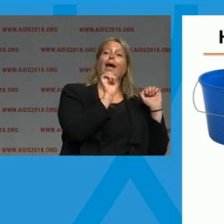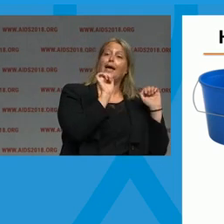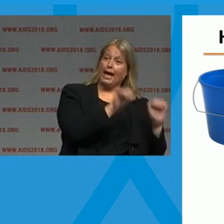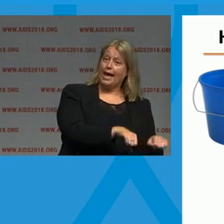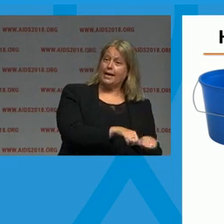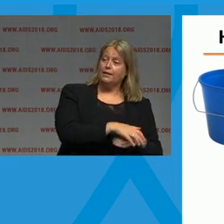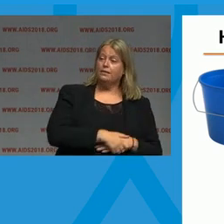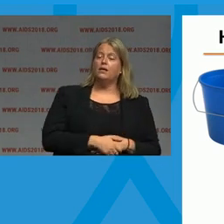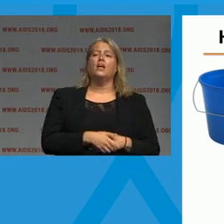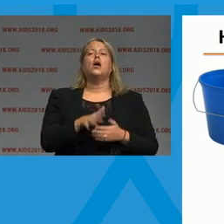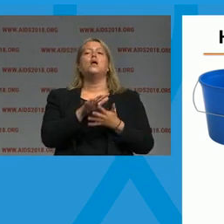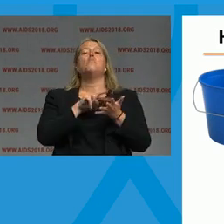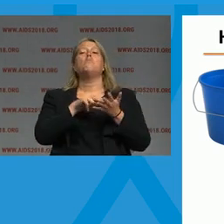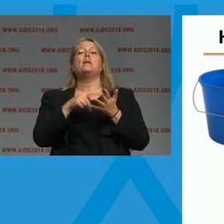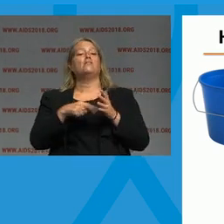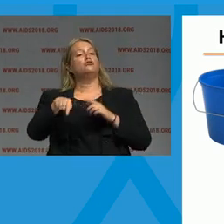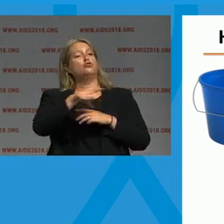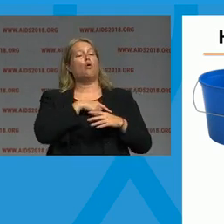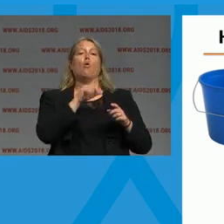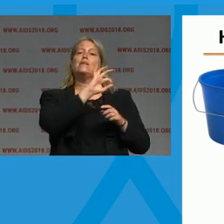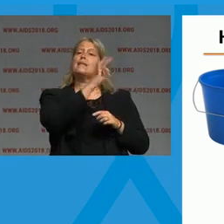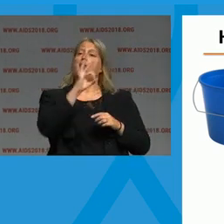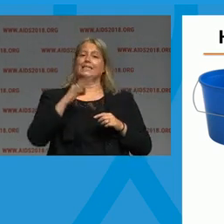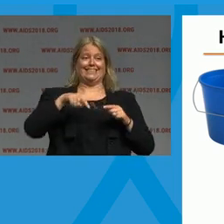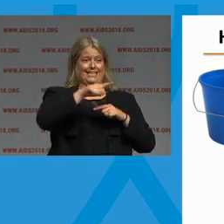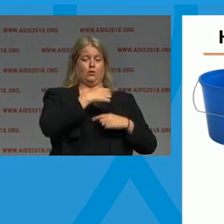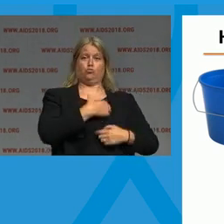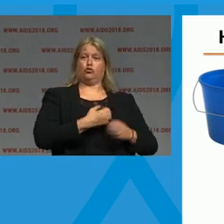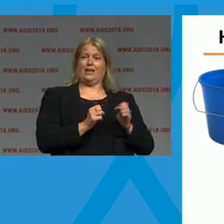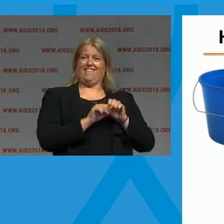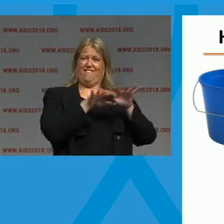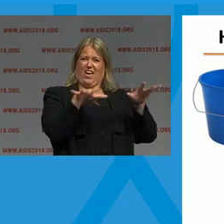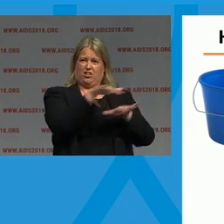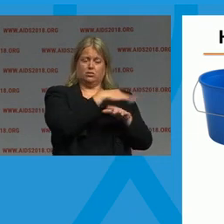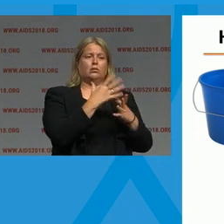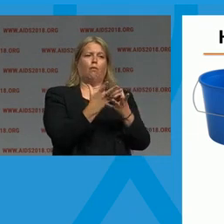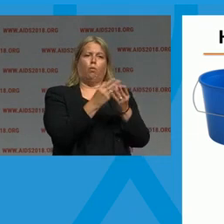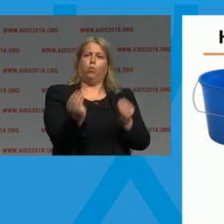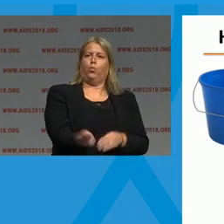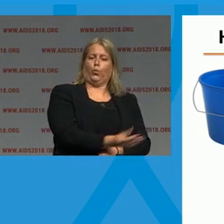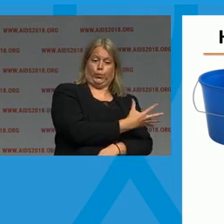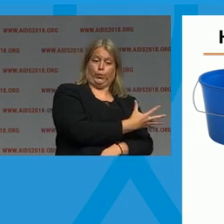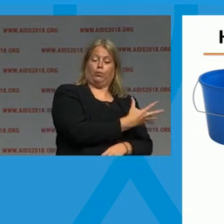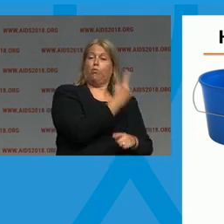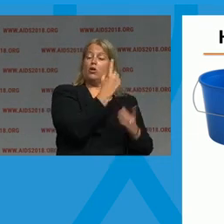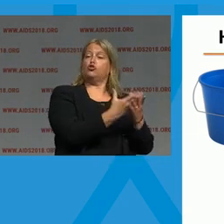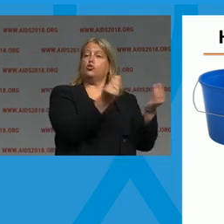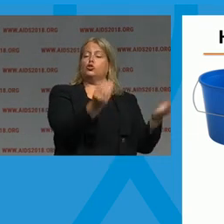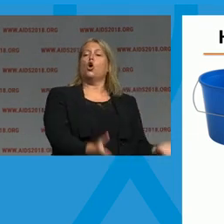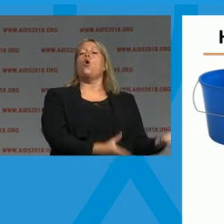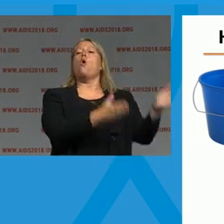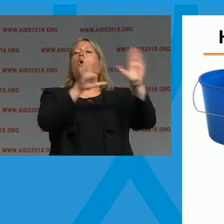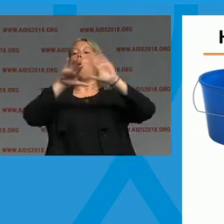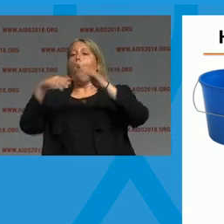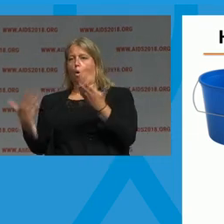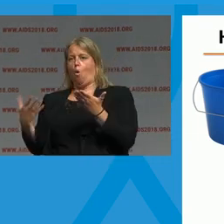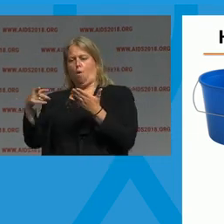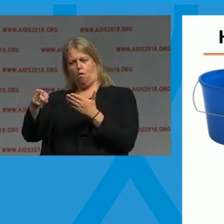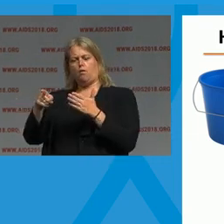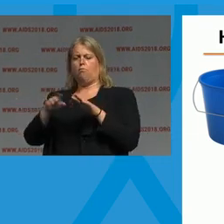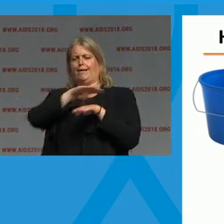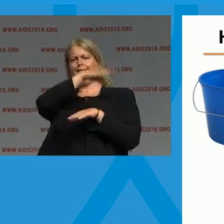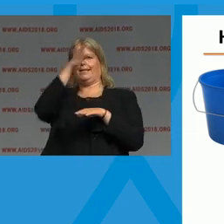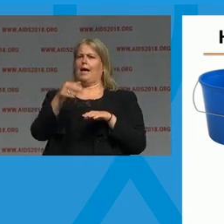mean eliminate all of the infected cells in a person. That's one solution. The other solution is we can reinforce the